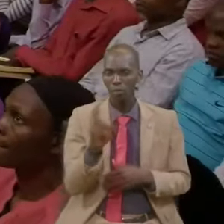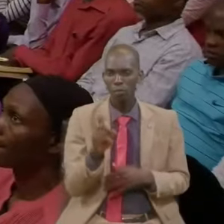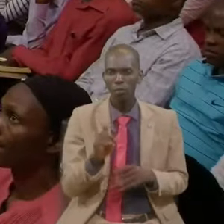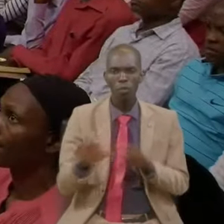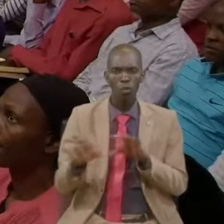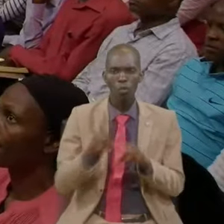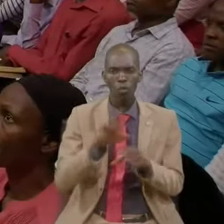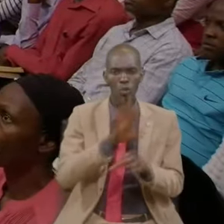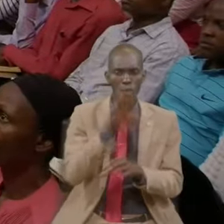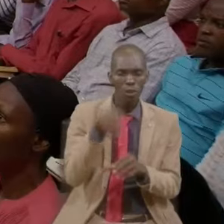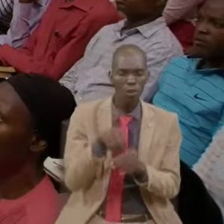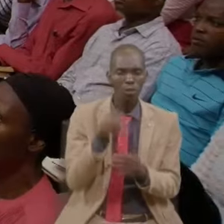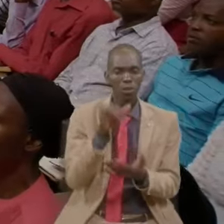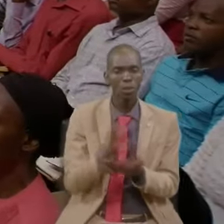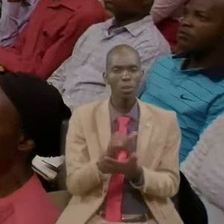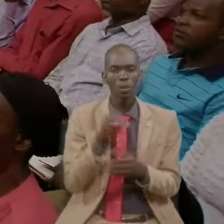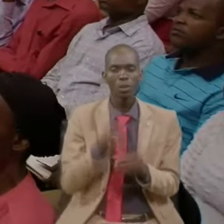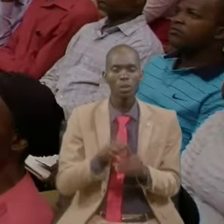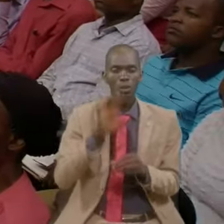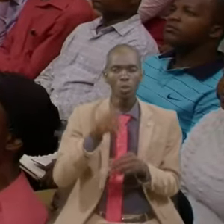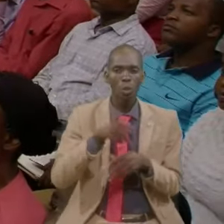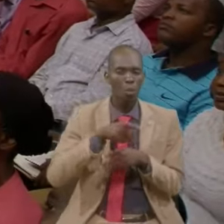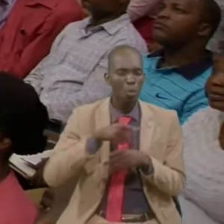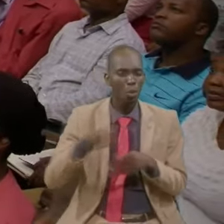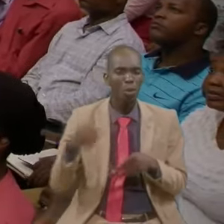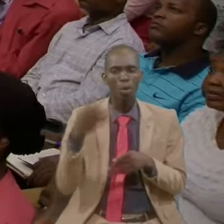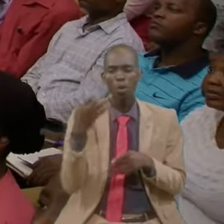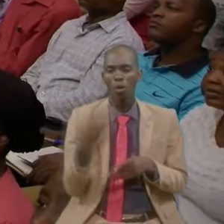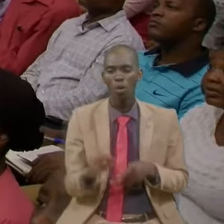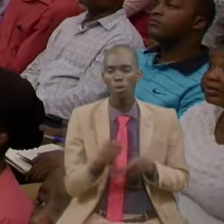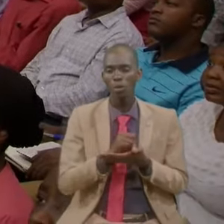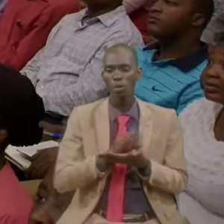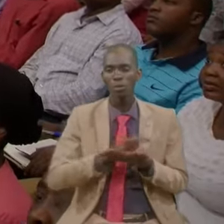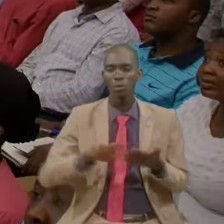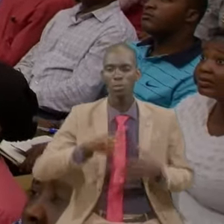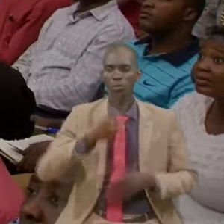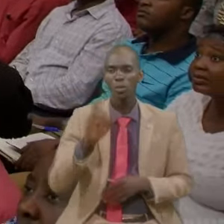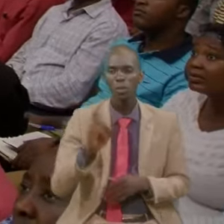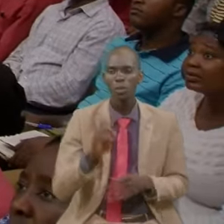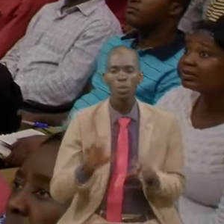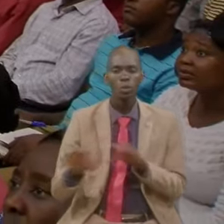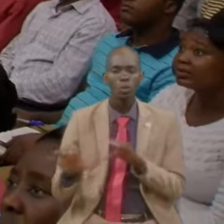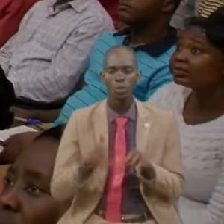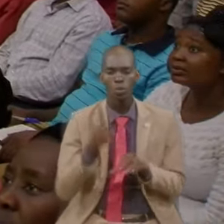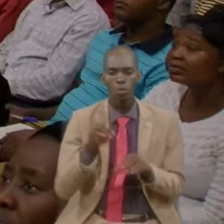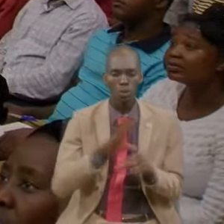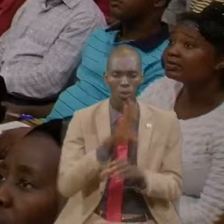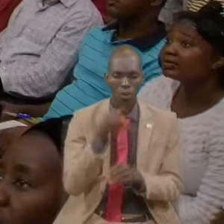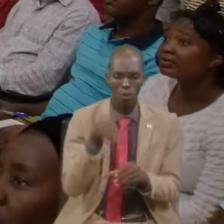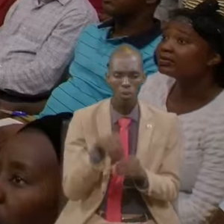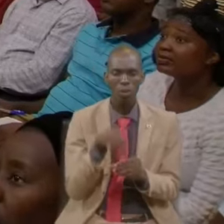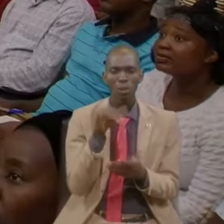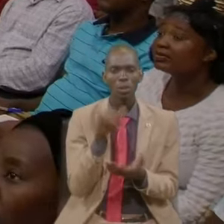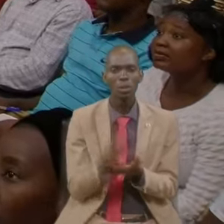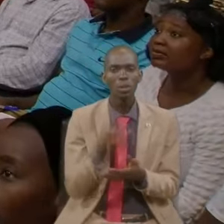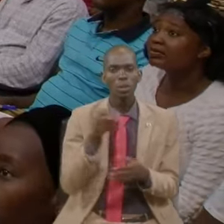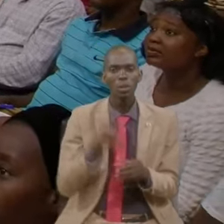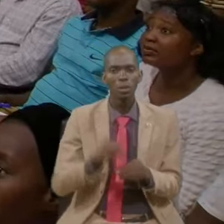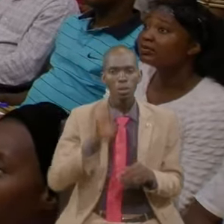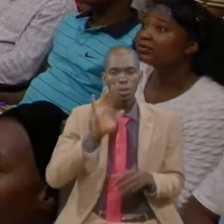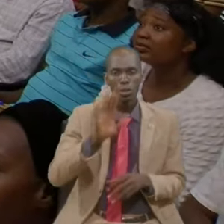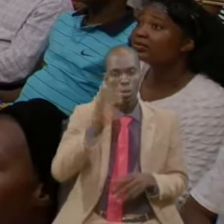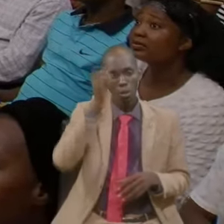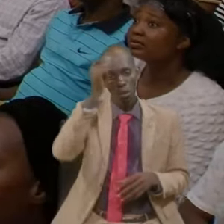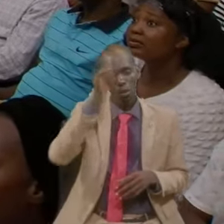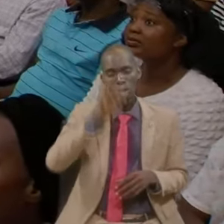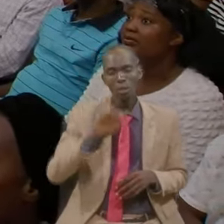include that in your profession of sanctification? Do you include that in your